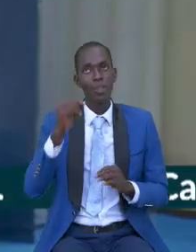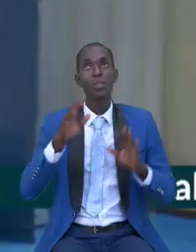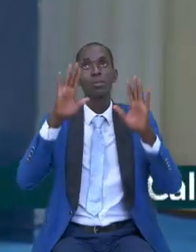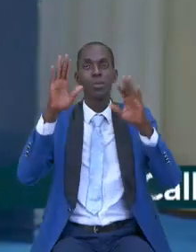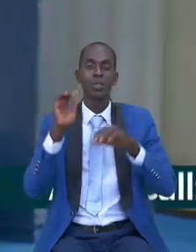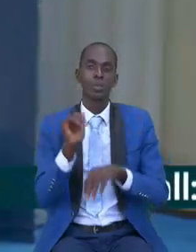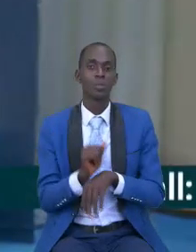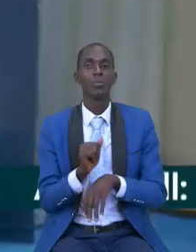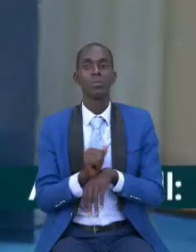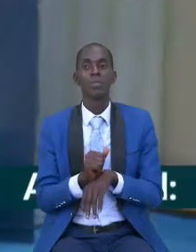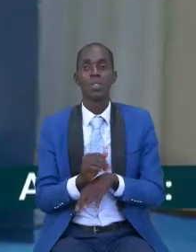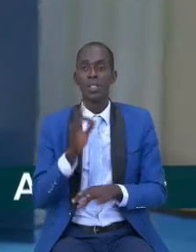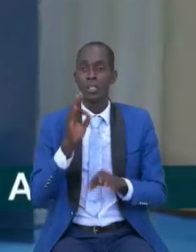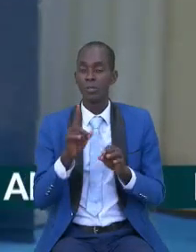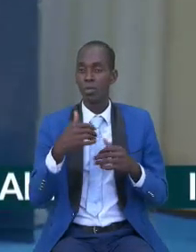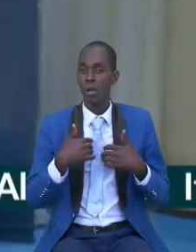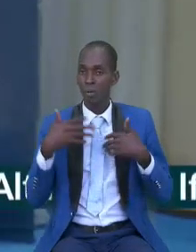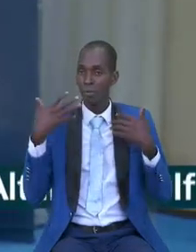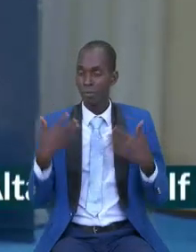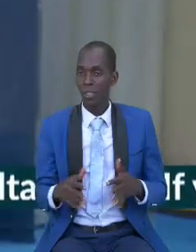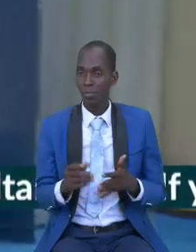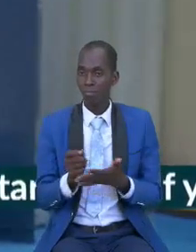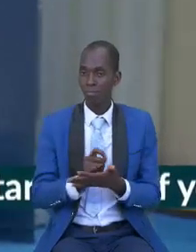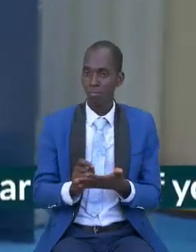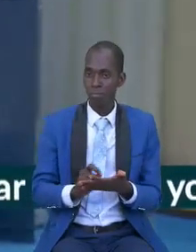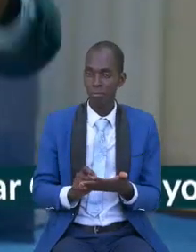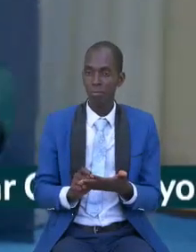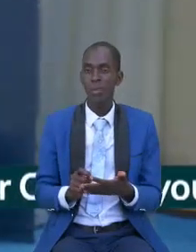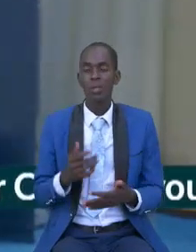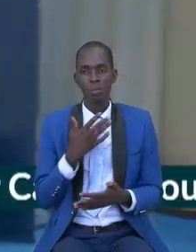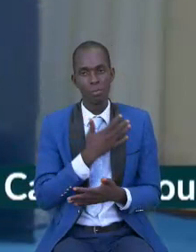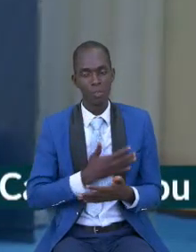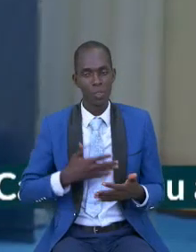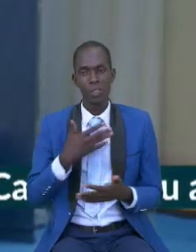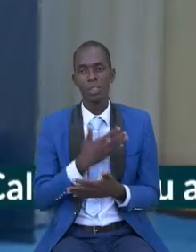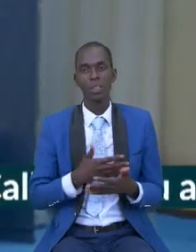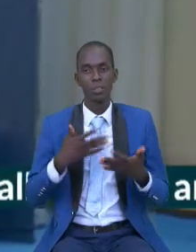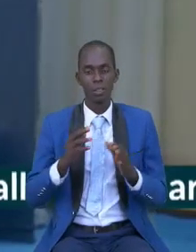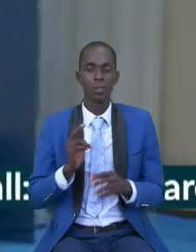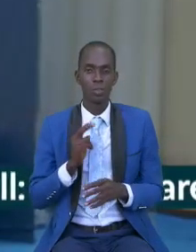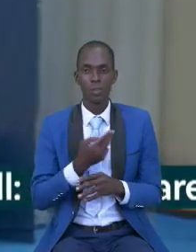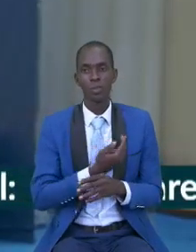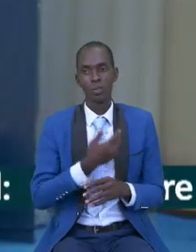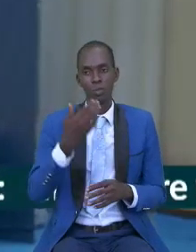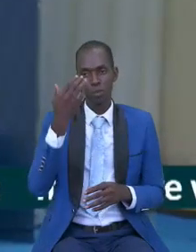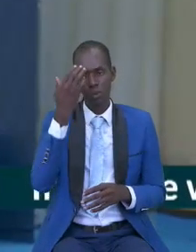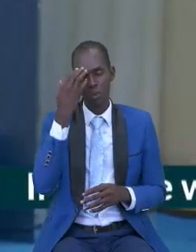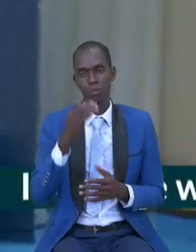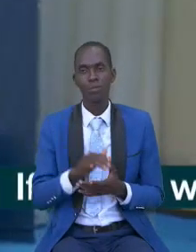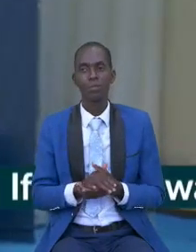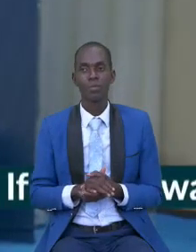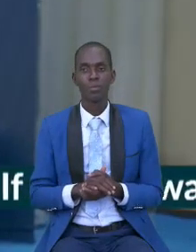side, if you are finished, can you wave the flags that you have done with the